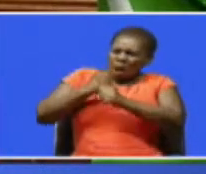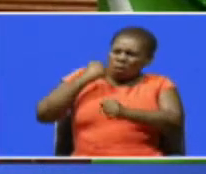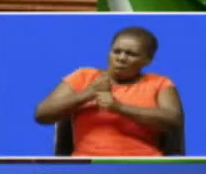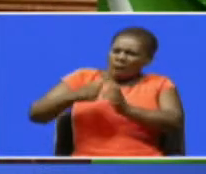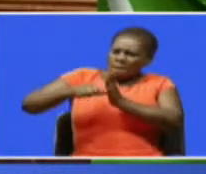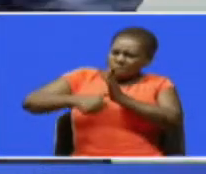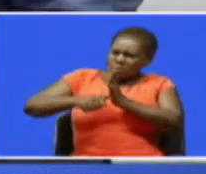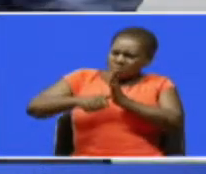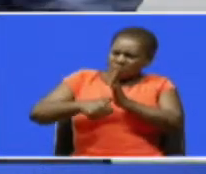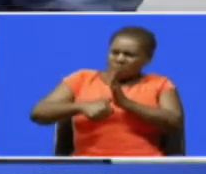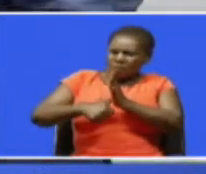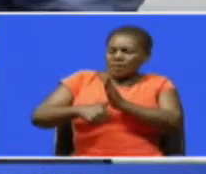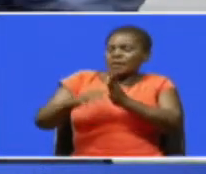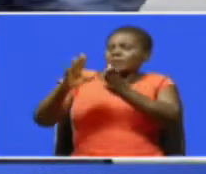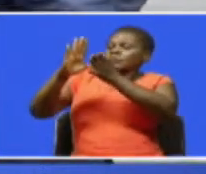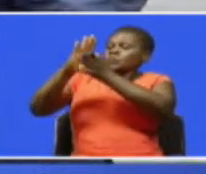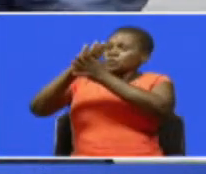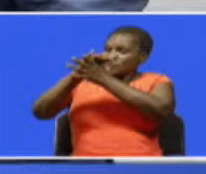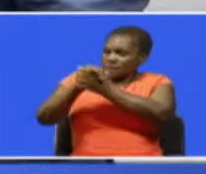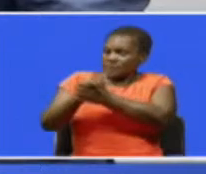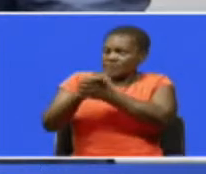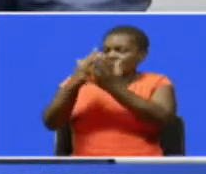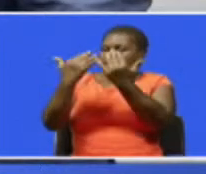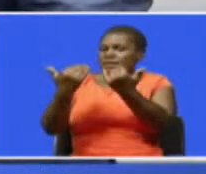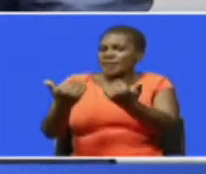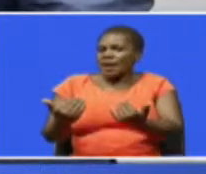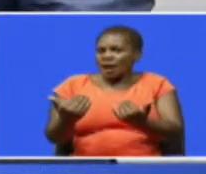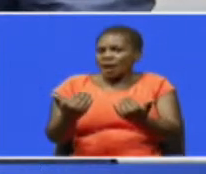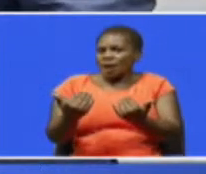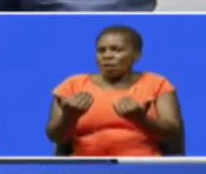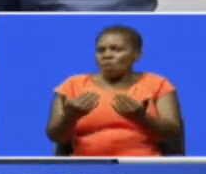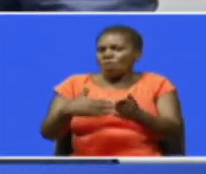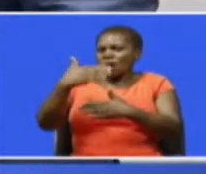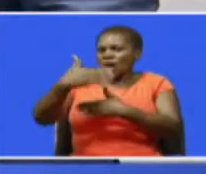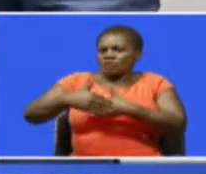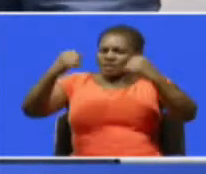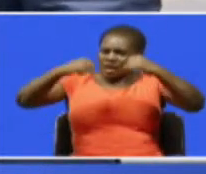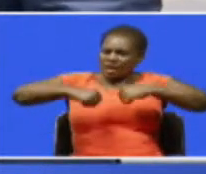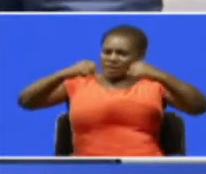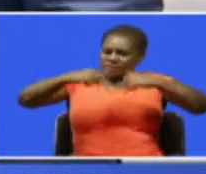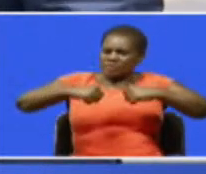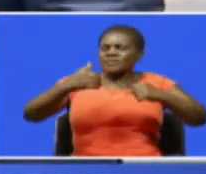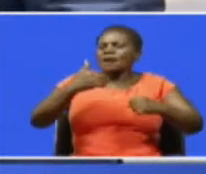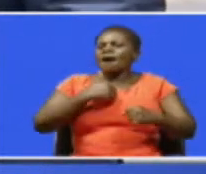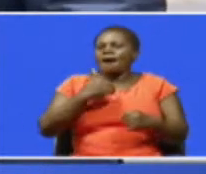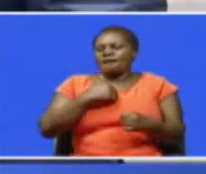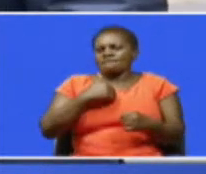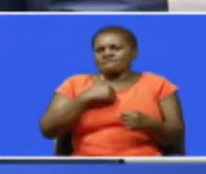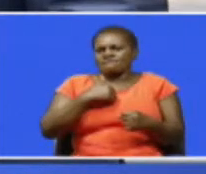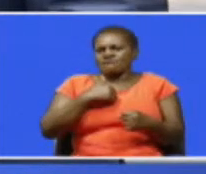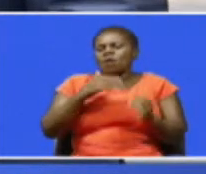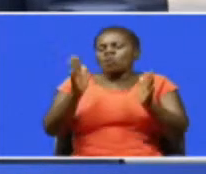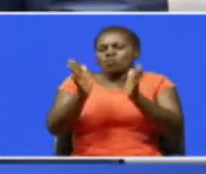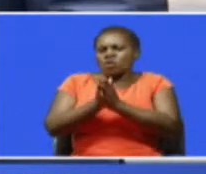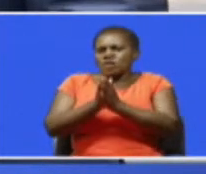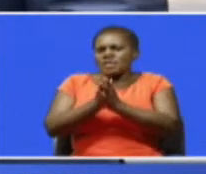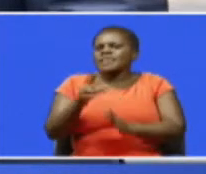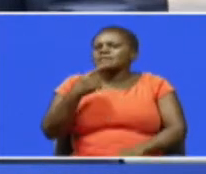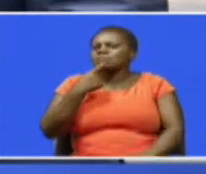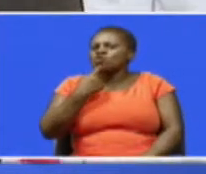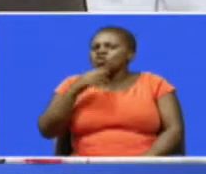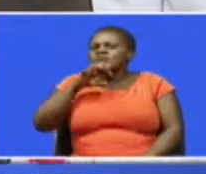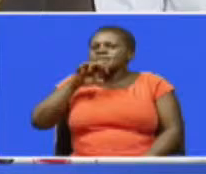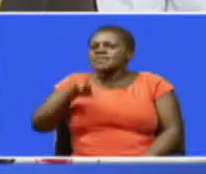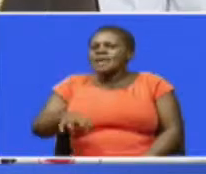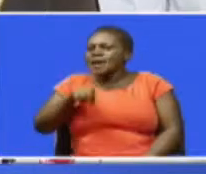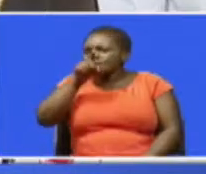to fight for it. Jubilee has already entered a post-election coalition agreement with the Senator Gideon Moi-led KANU